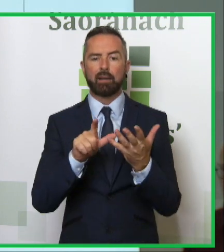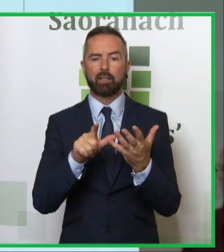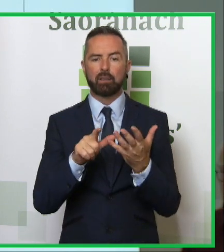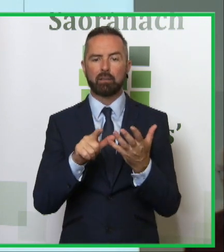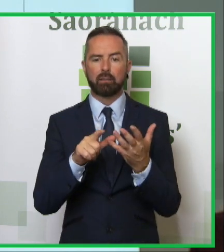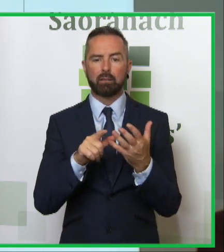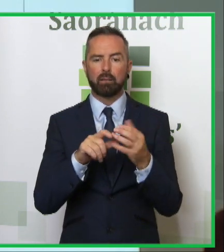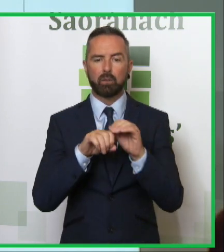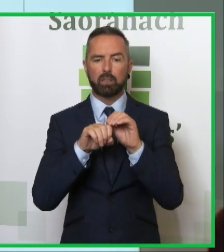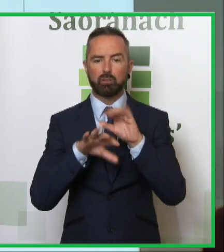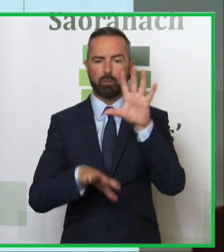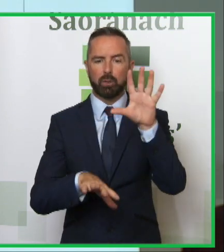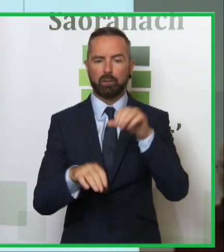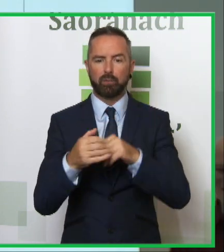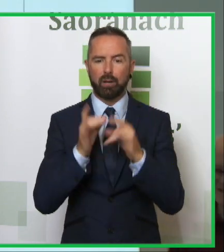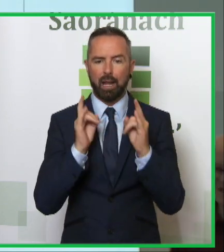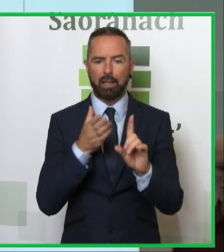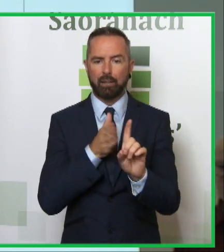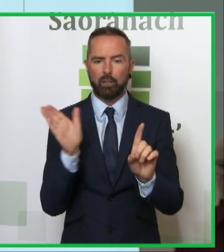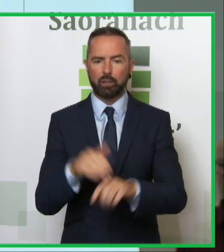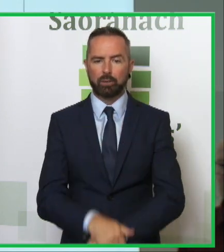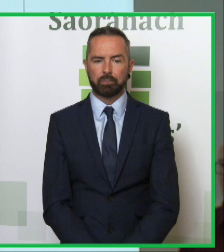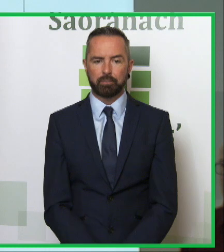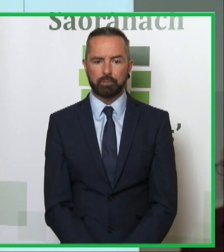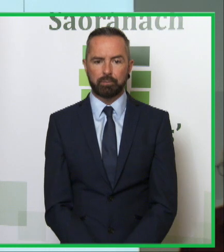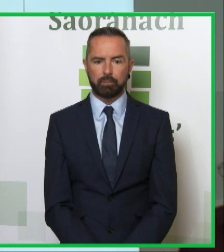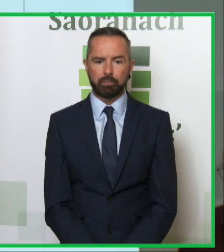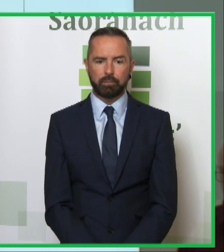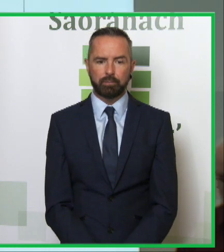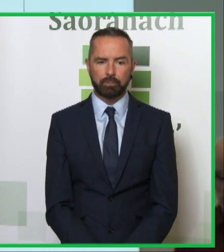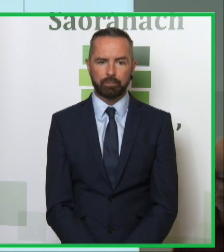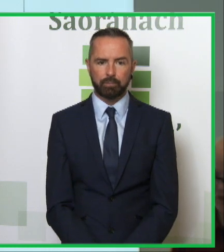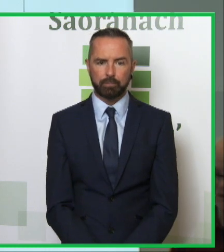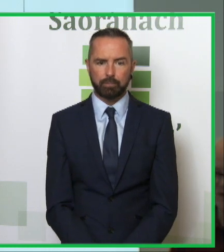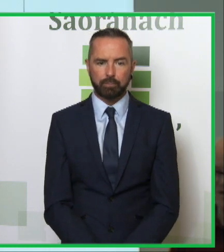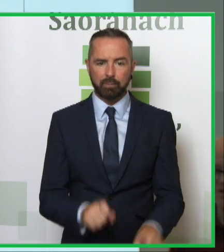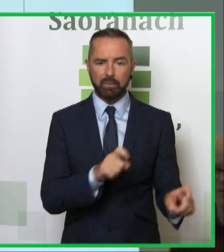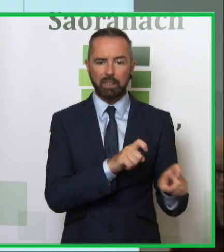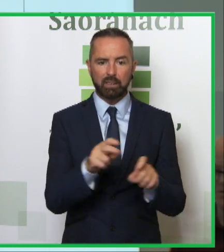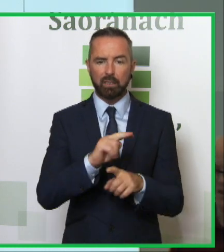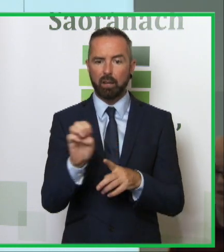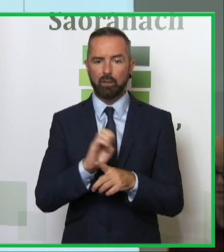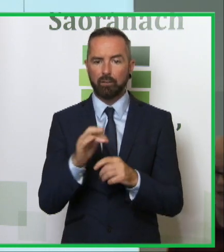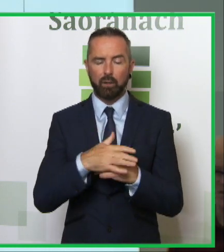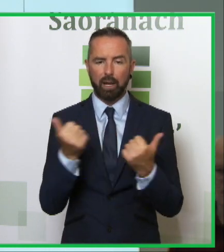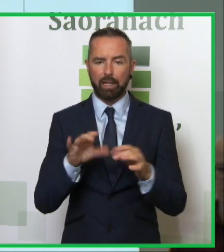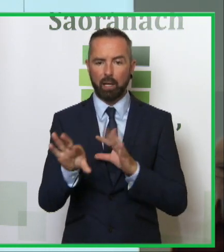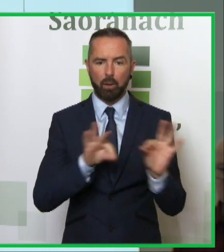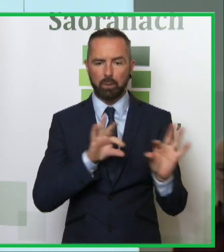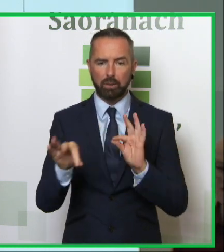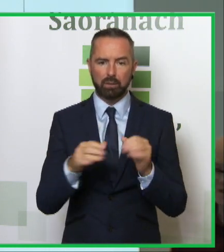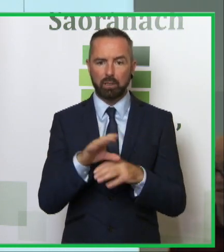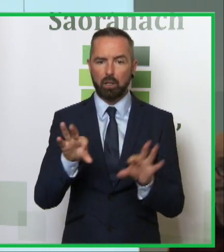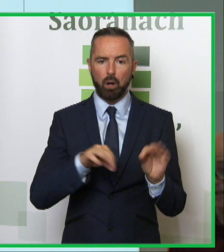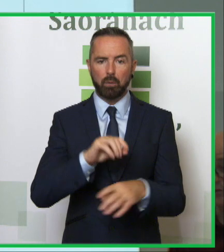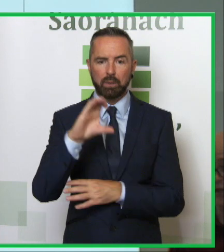diversion. That still didn't give us a quota on any of the options. At that stage, option